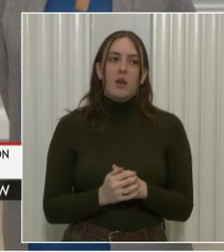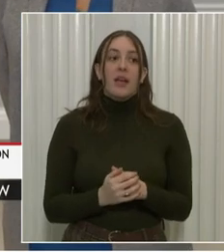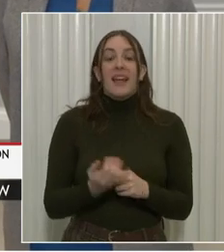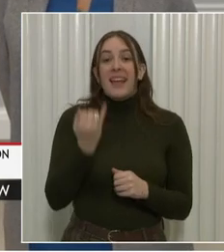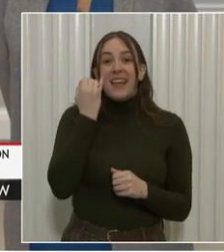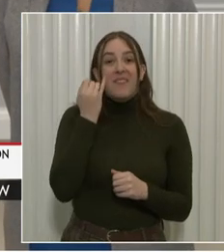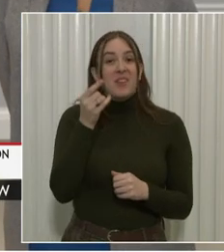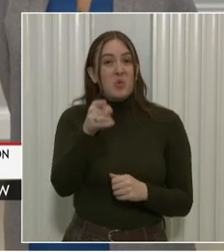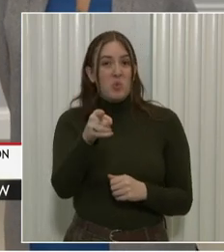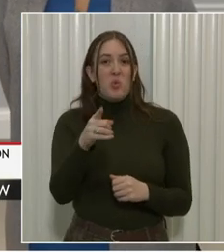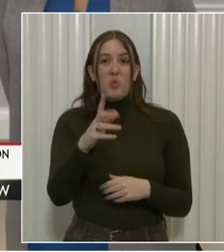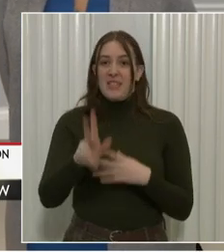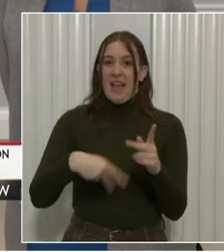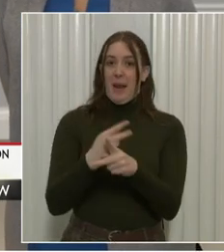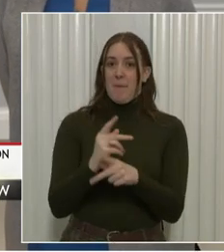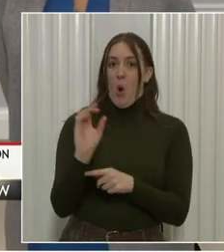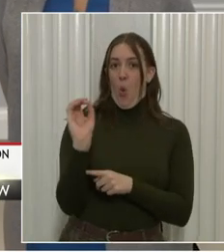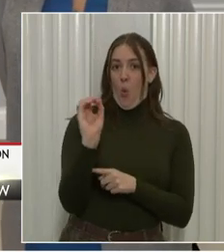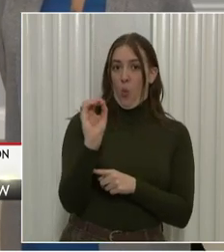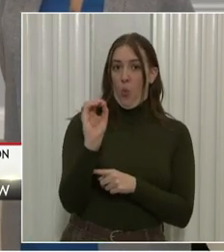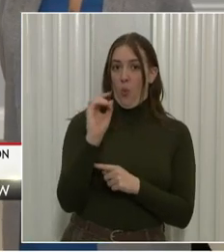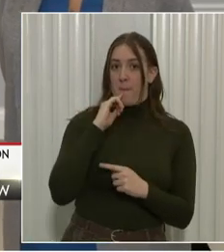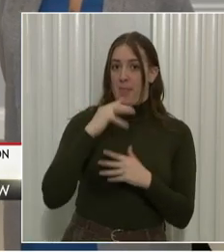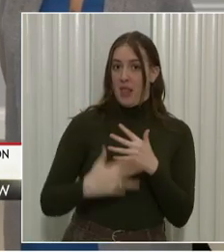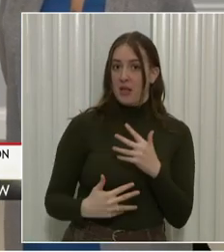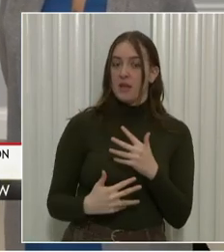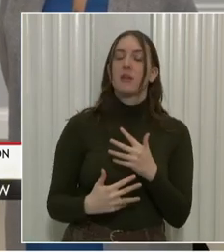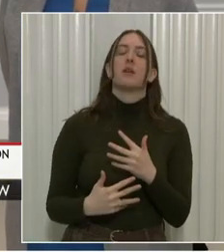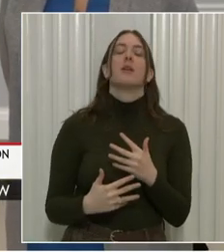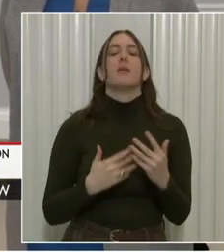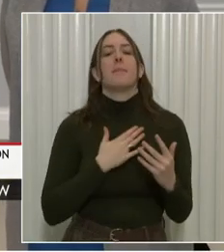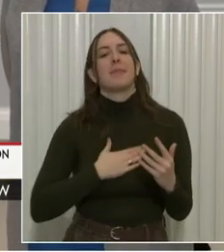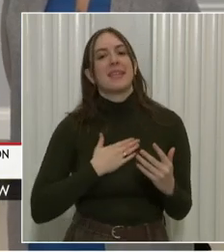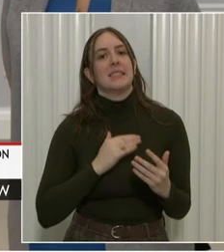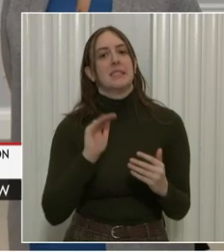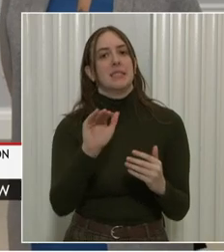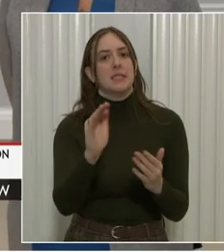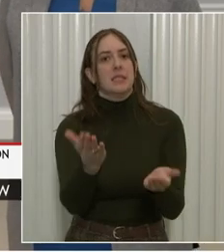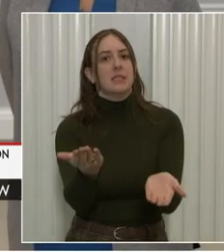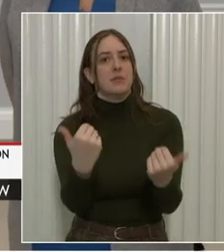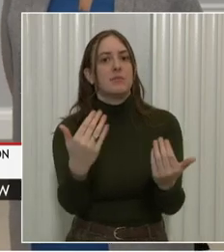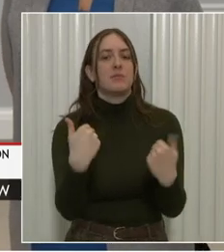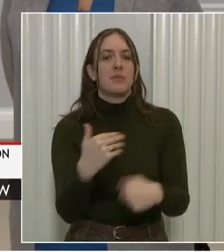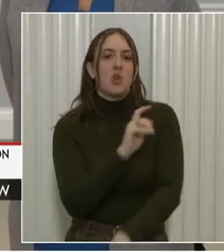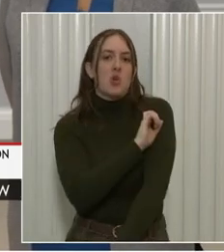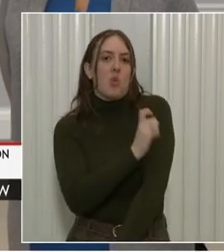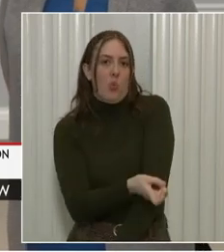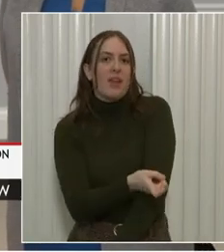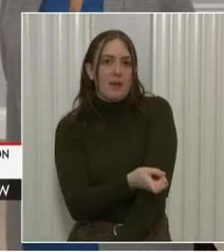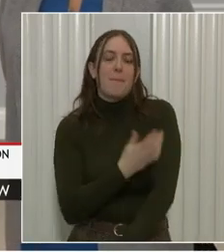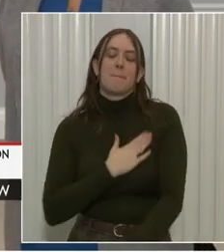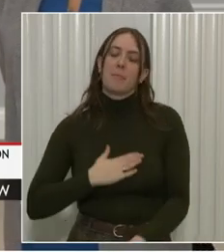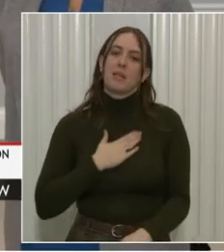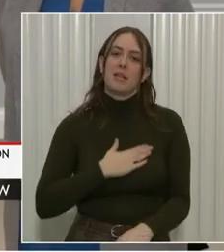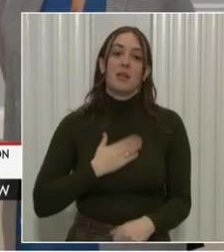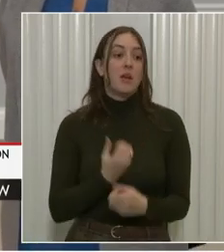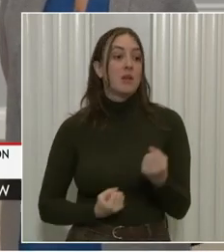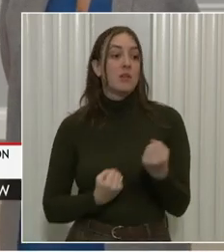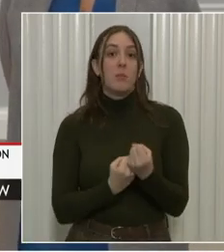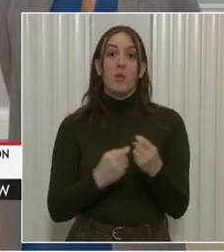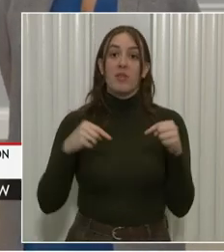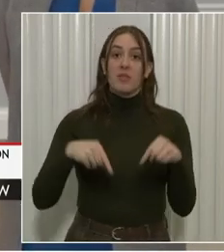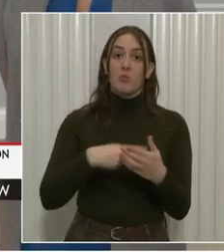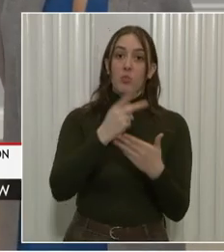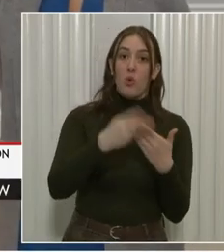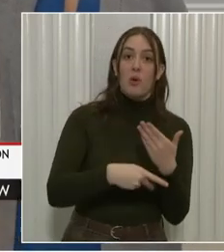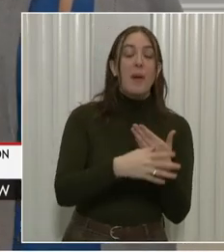if your blood type is type O, I would like to ask you to come and donate blood, not only to support this important new program,